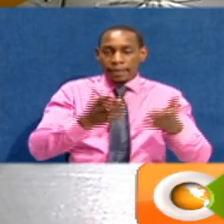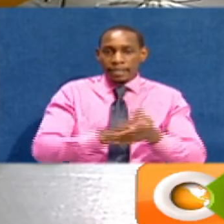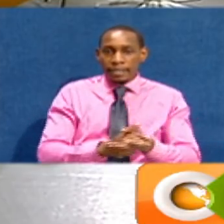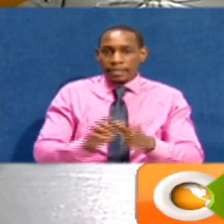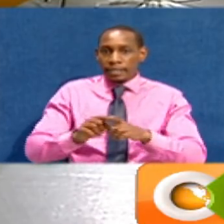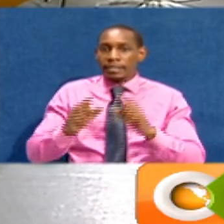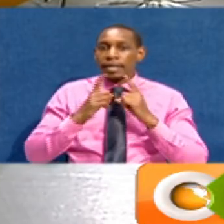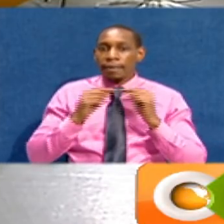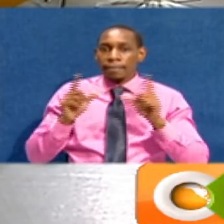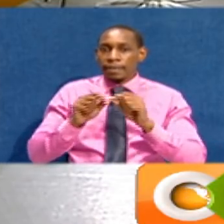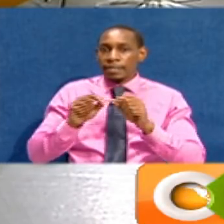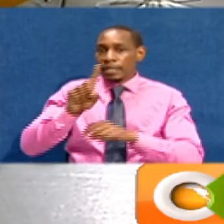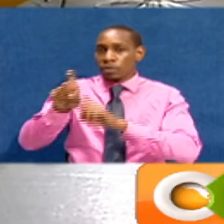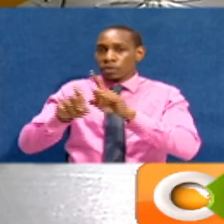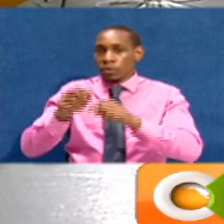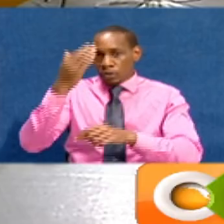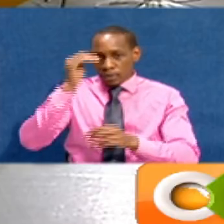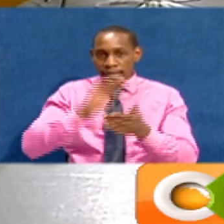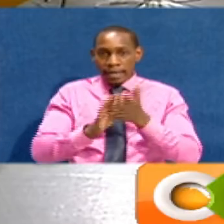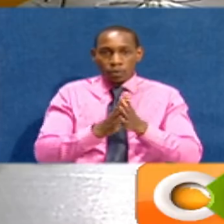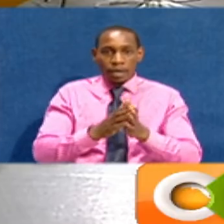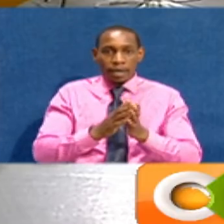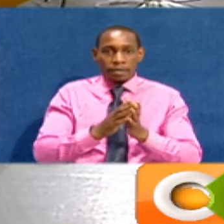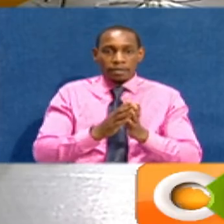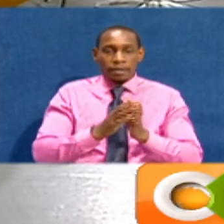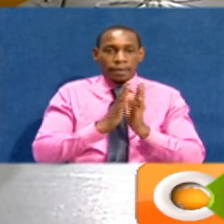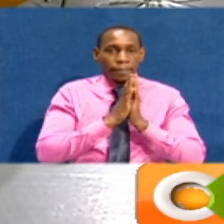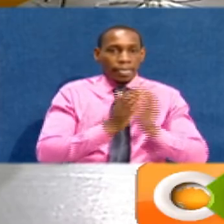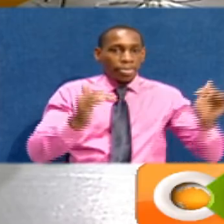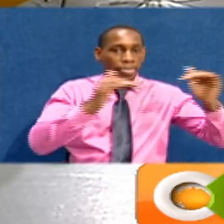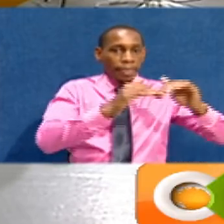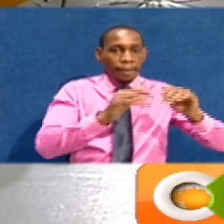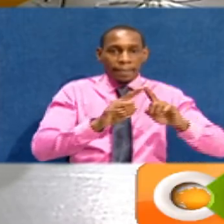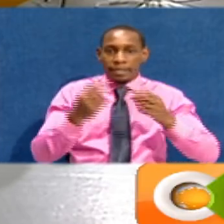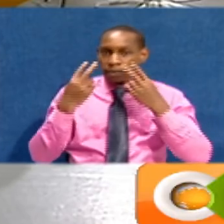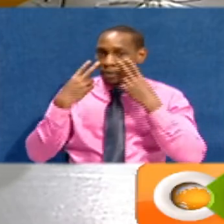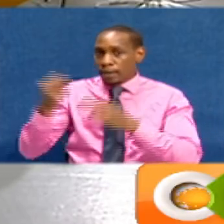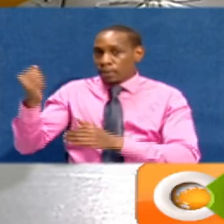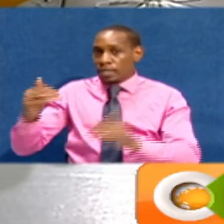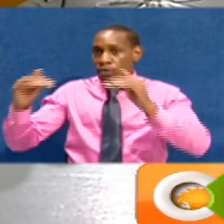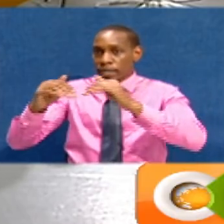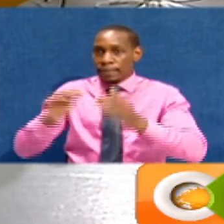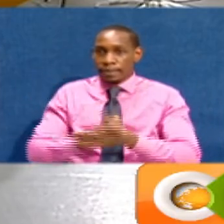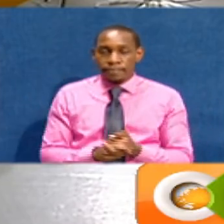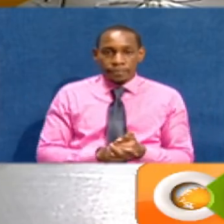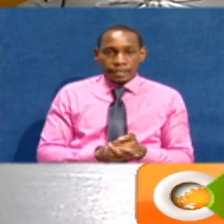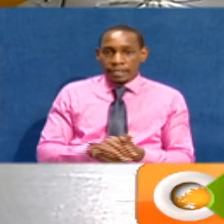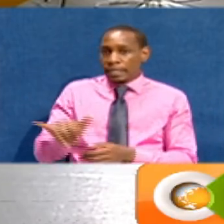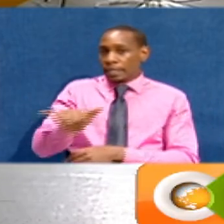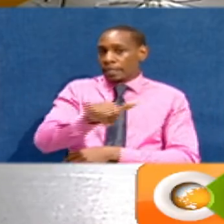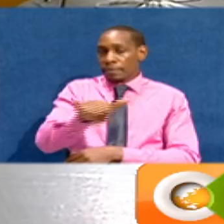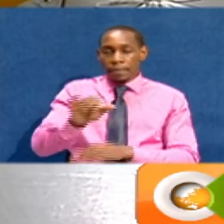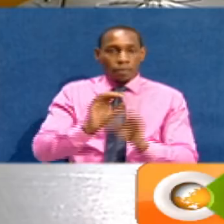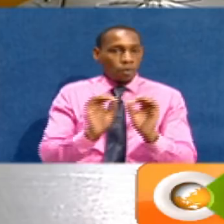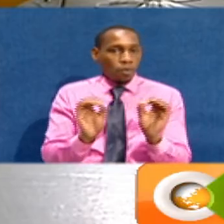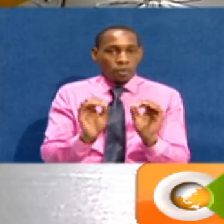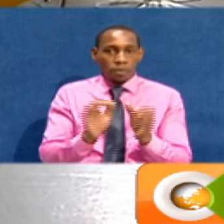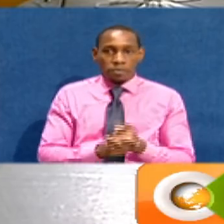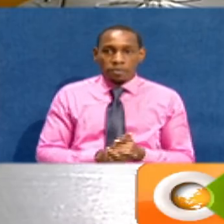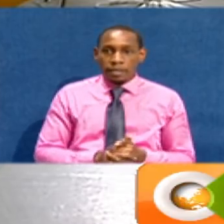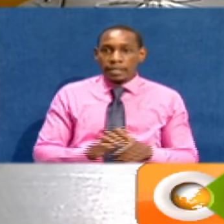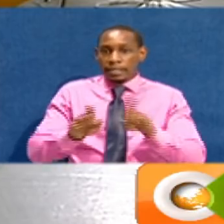have crusades, but they keep seeing all these huge rallies happening everywhere in the country. Look at that. Those inconsistencies